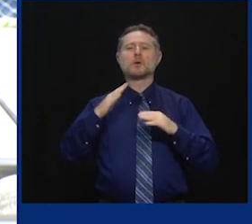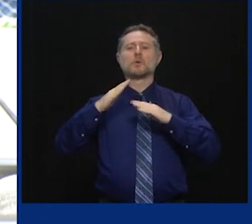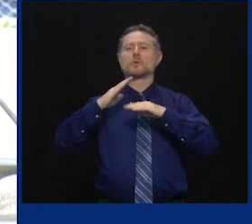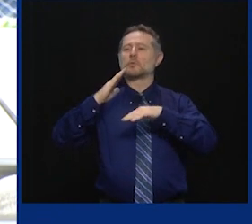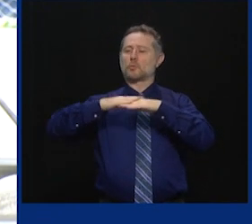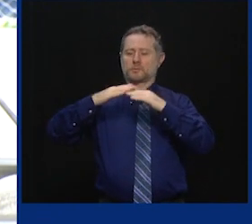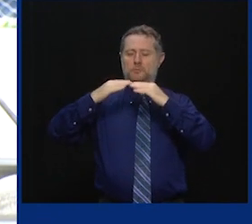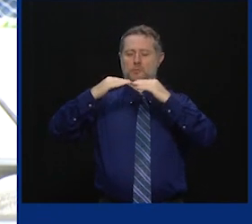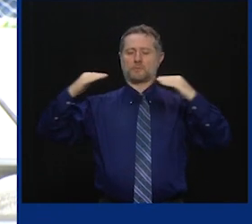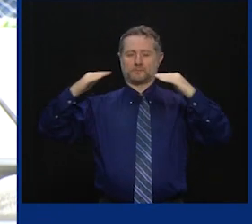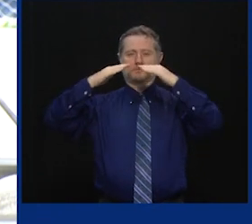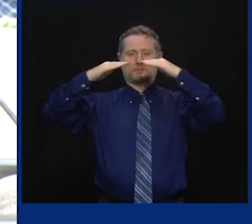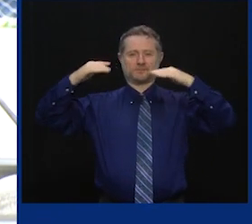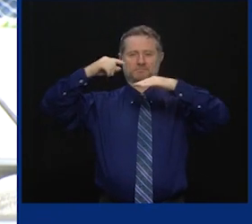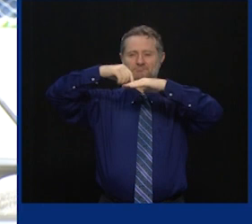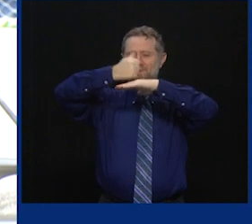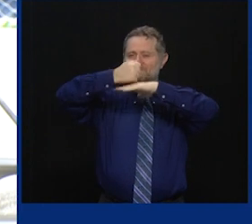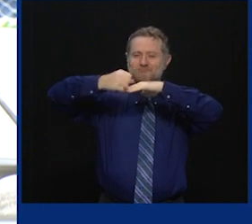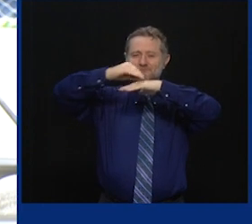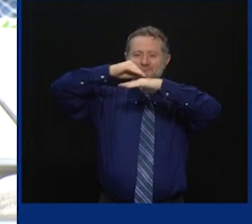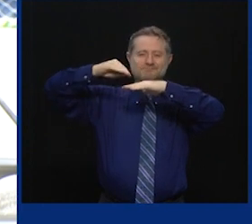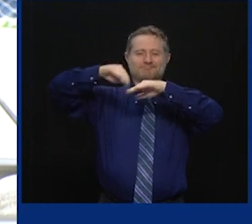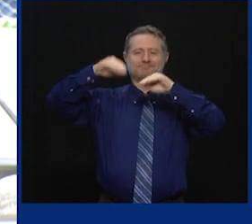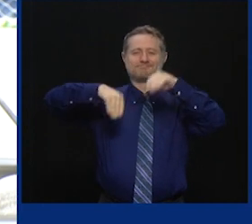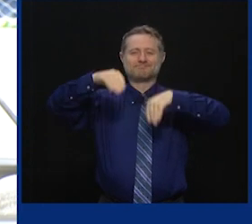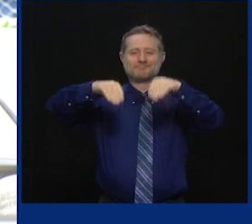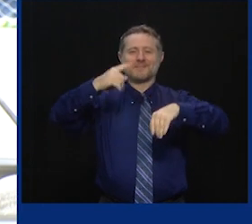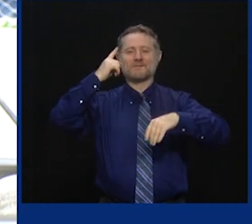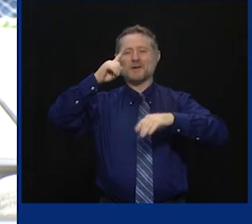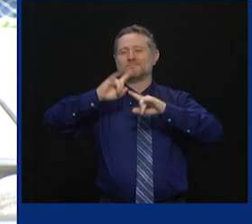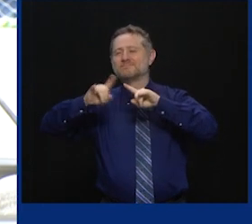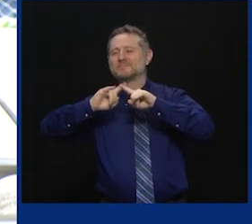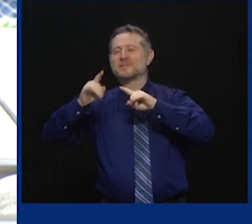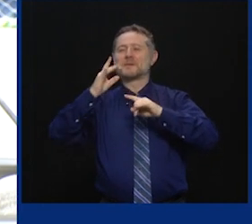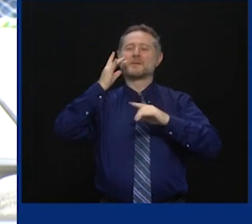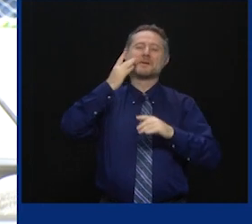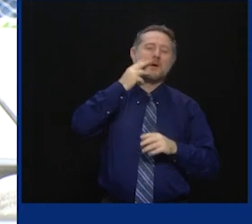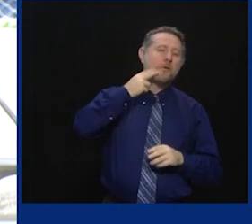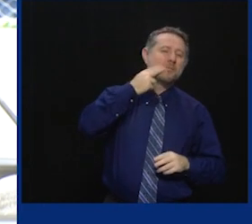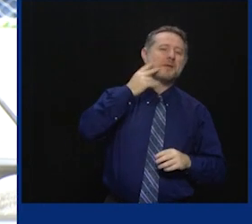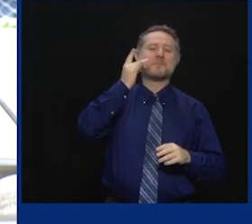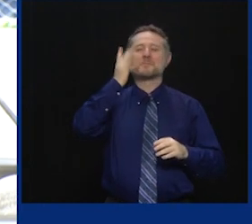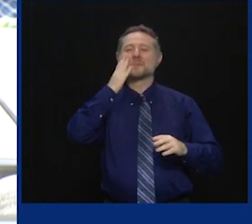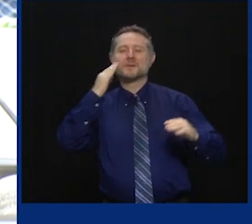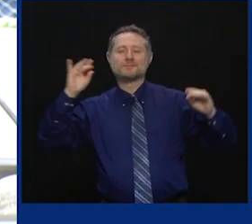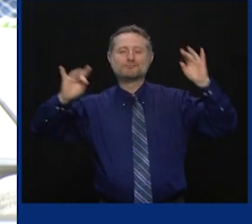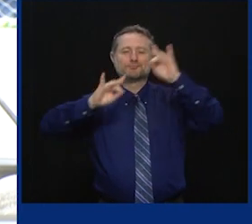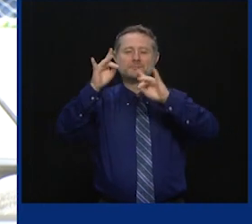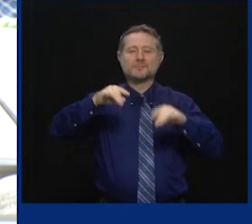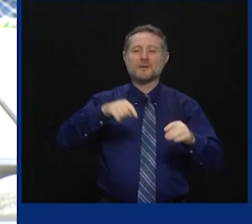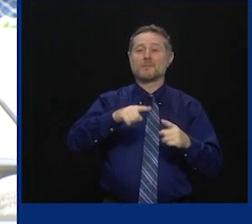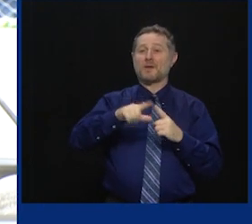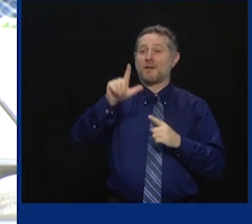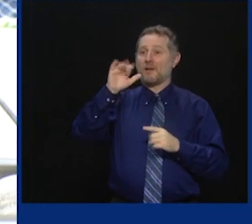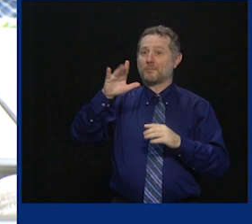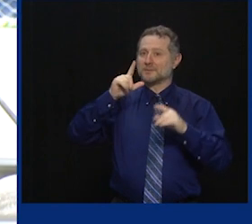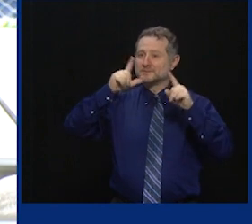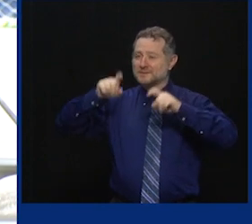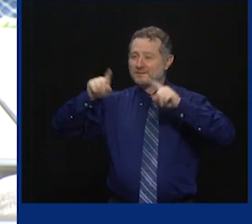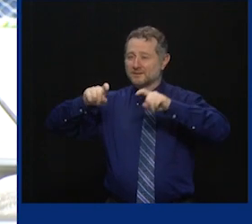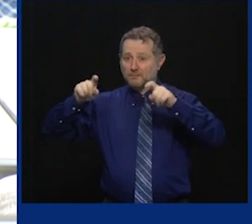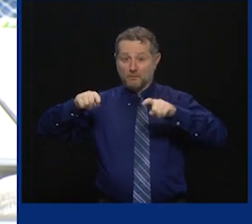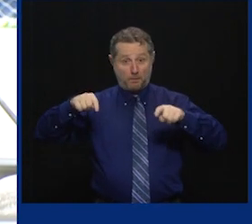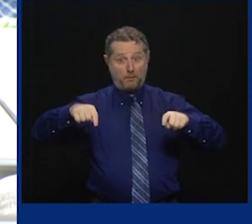producing honey and creating really an environmental innovation lab here at the Javits Center. And I believe that all